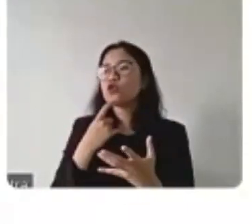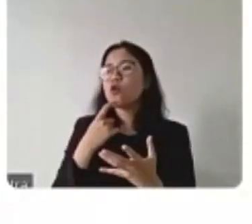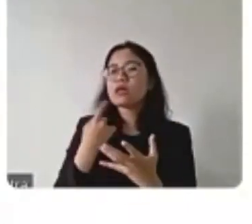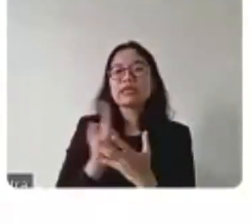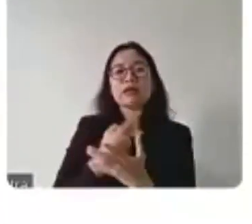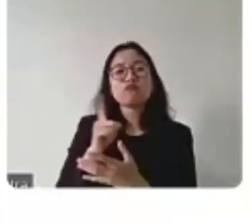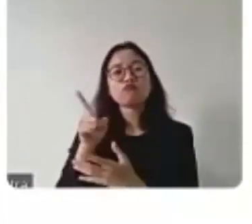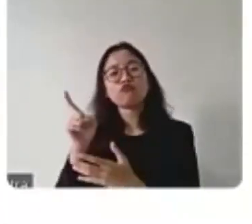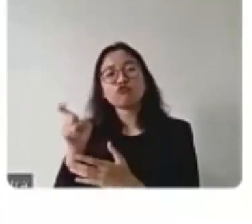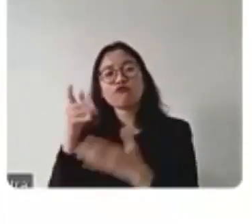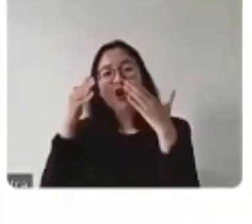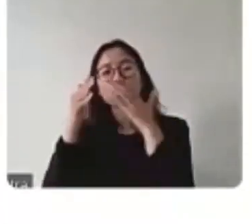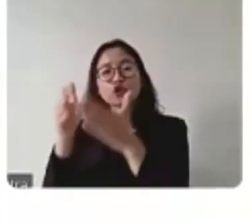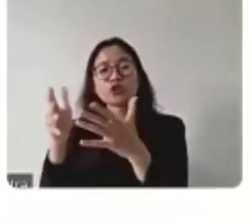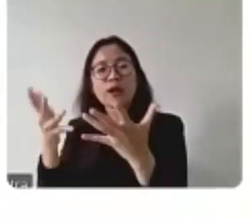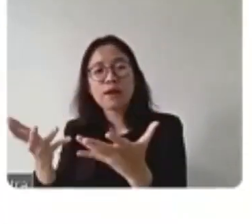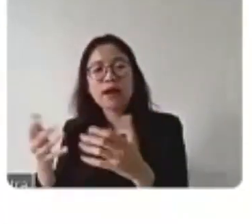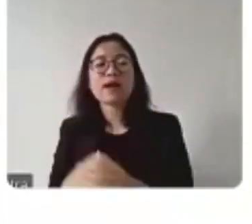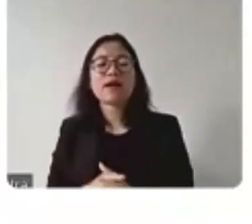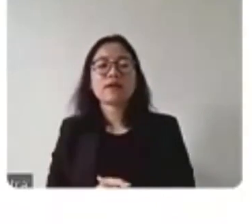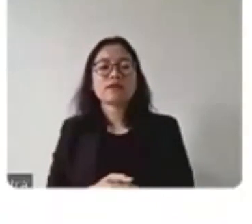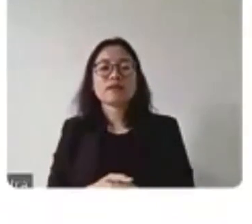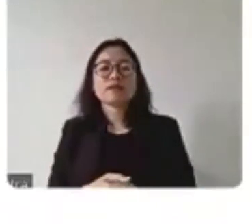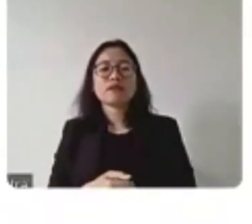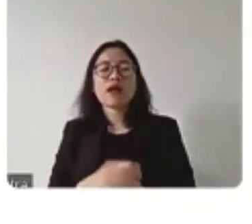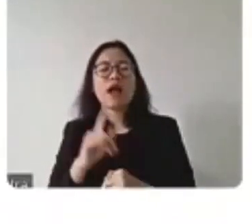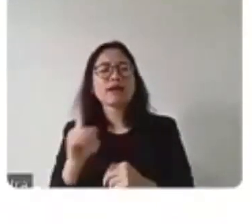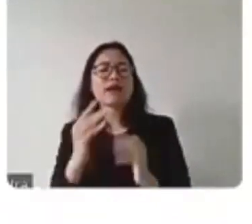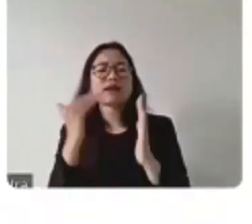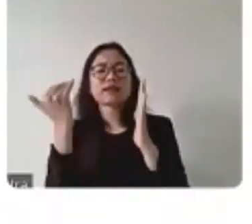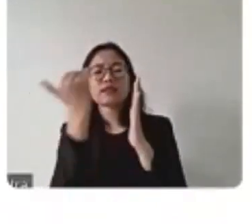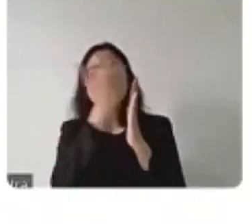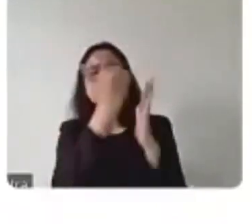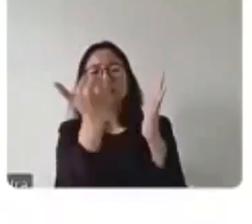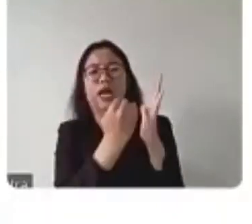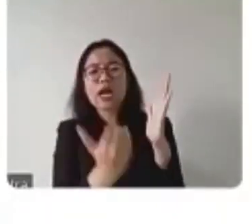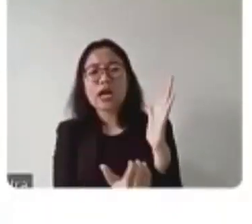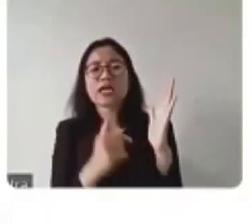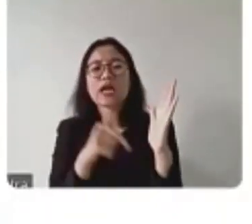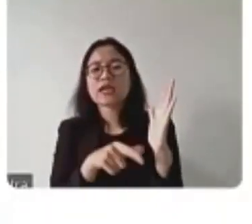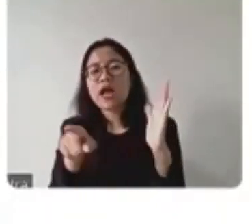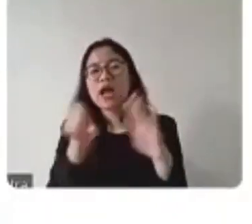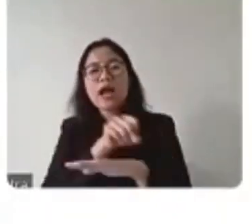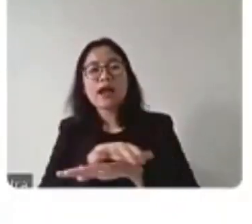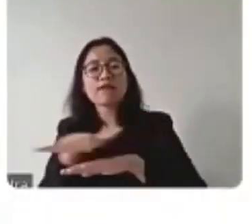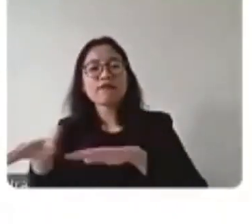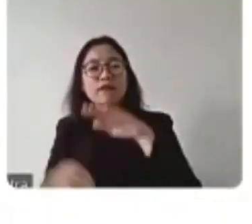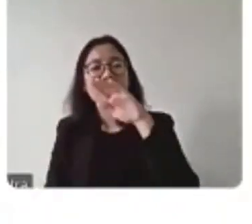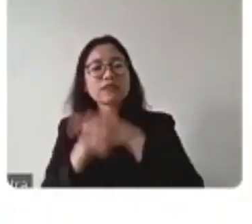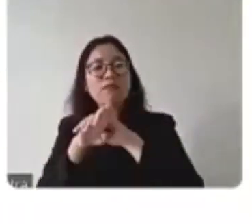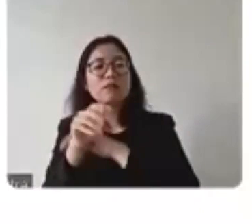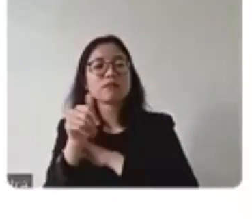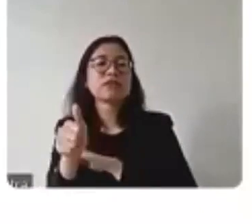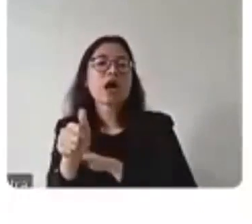going to reduce inequities in exposure in the short term as well. And so I think that, it's not